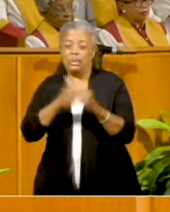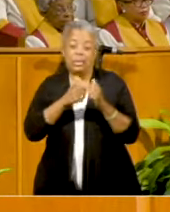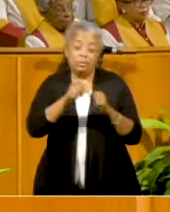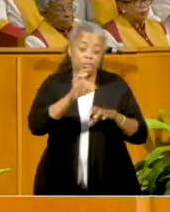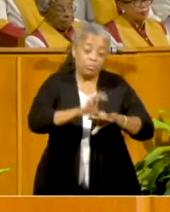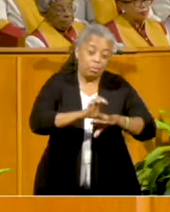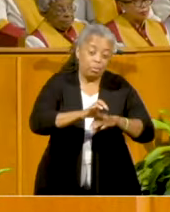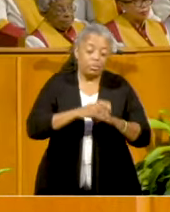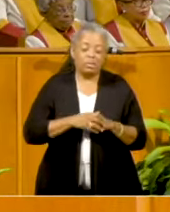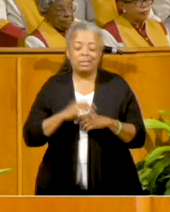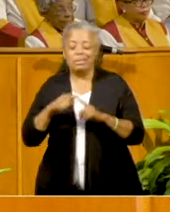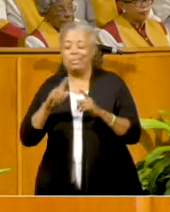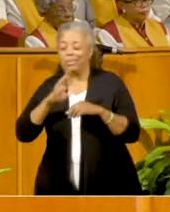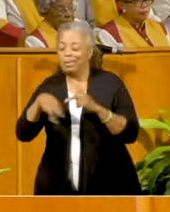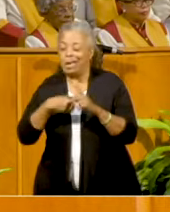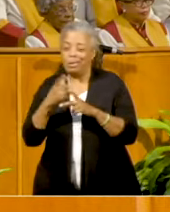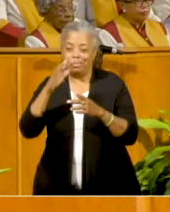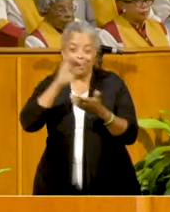doctrinal divisions